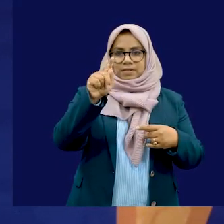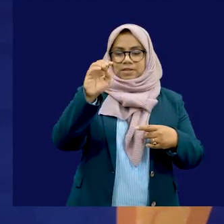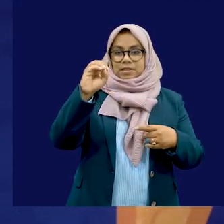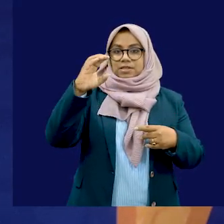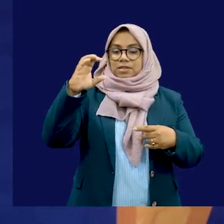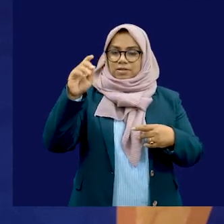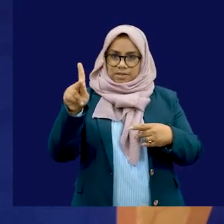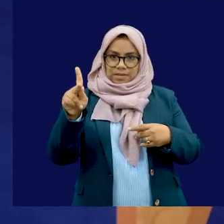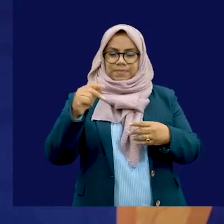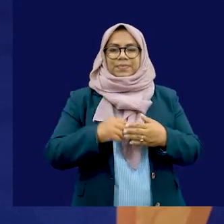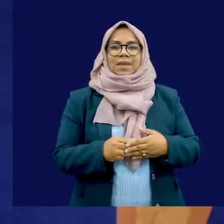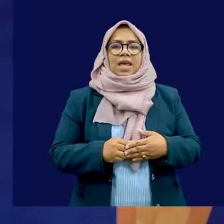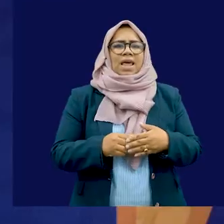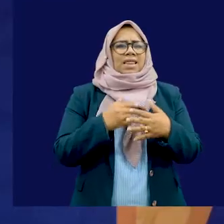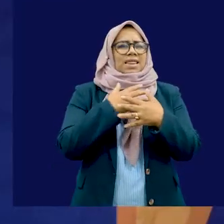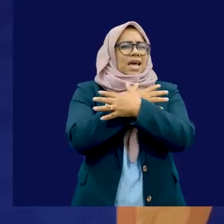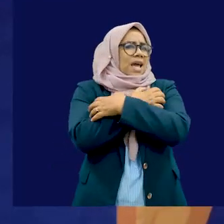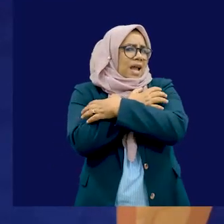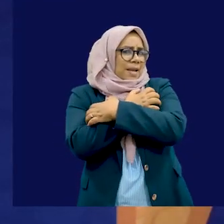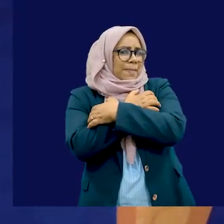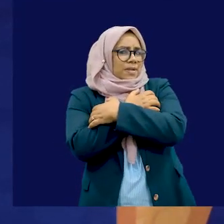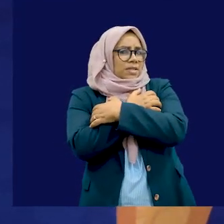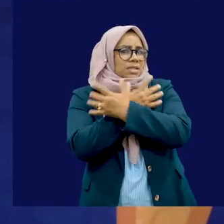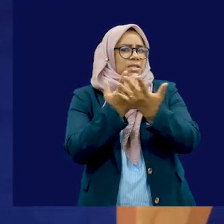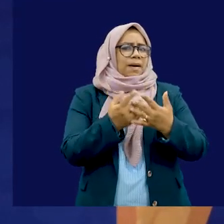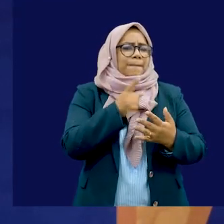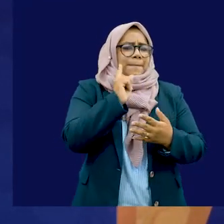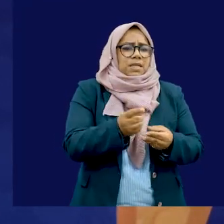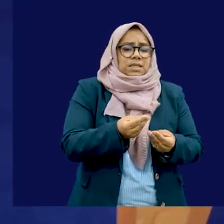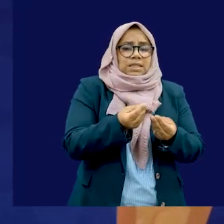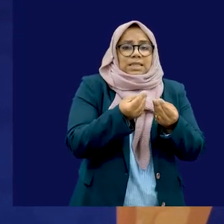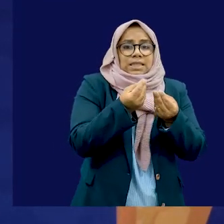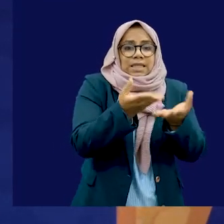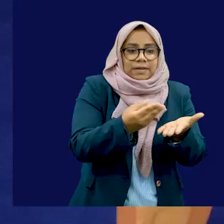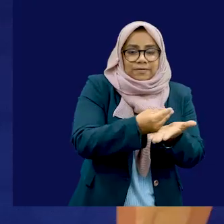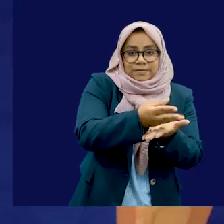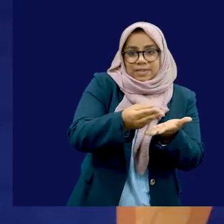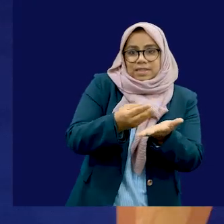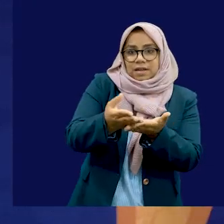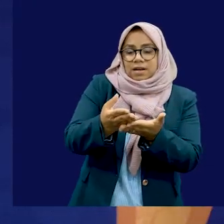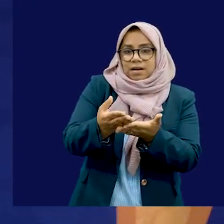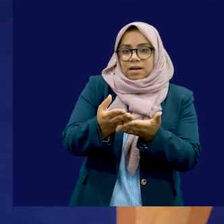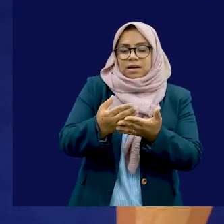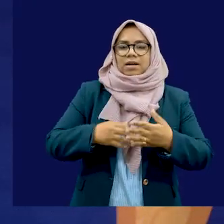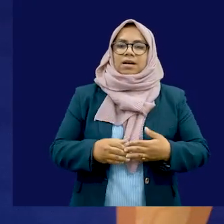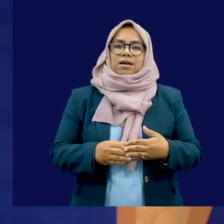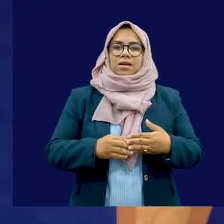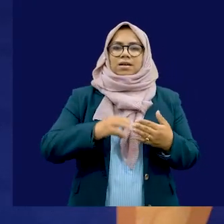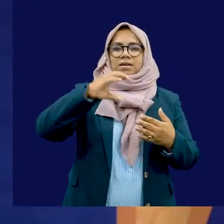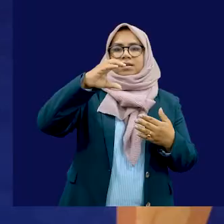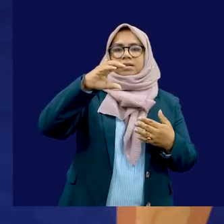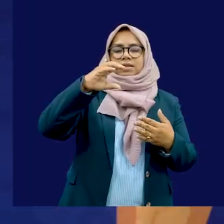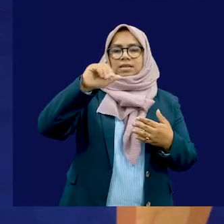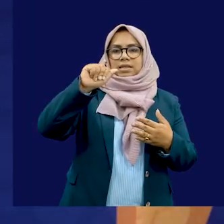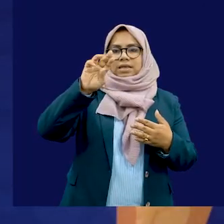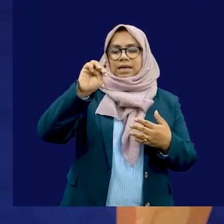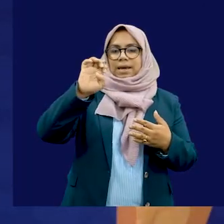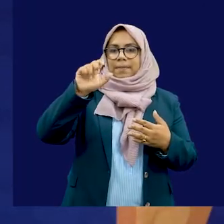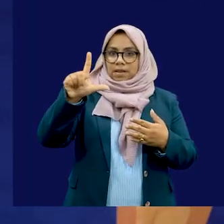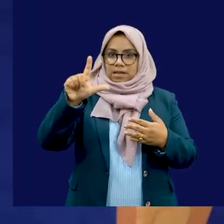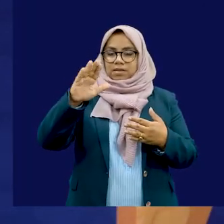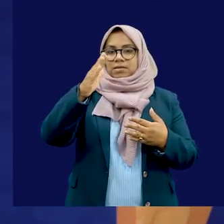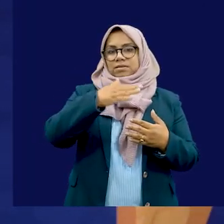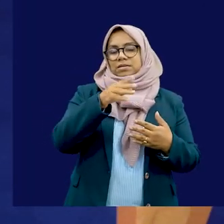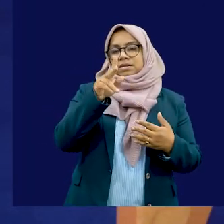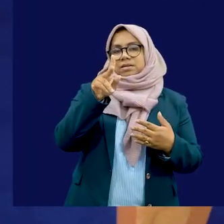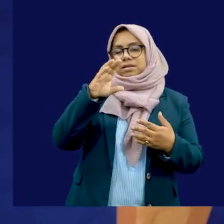The animals subject to zakat as under this category of livestock are camels, cattle, and